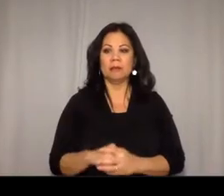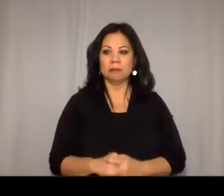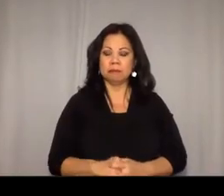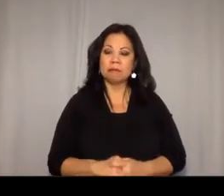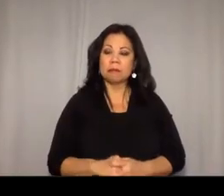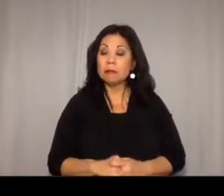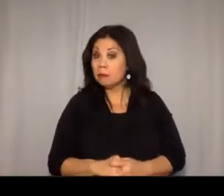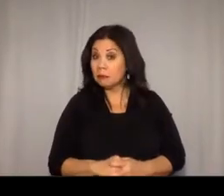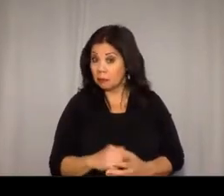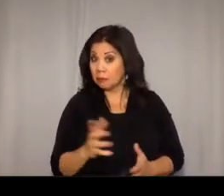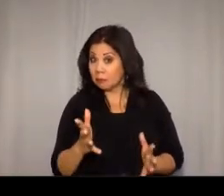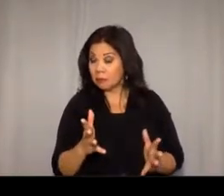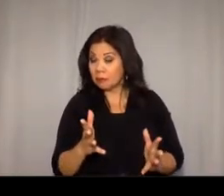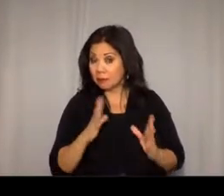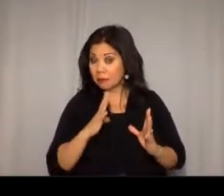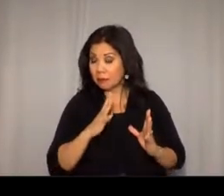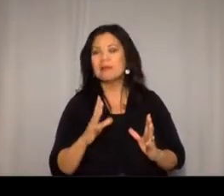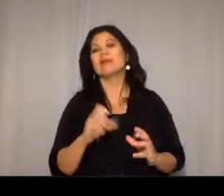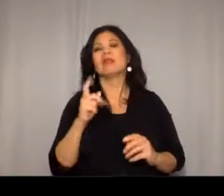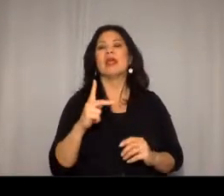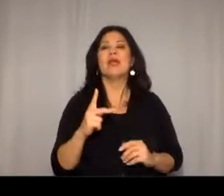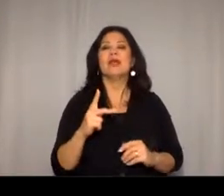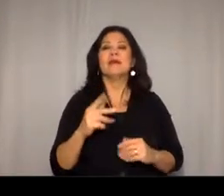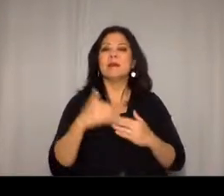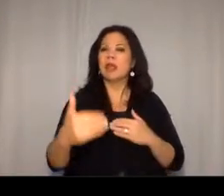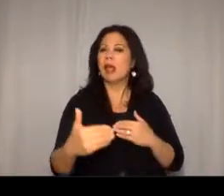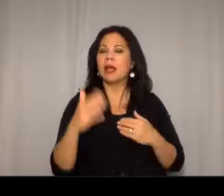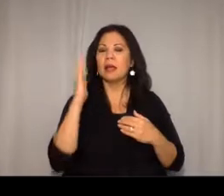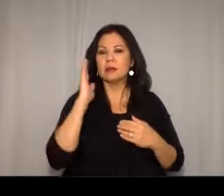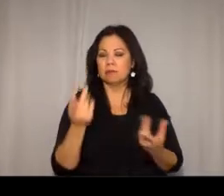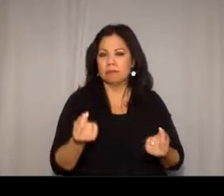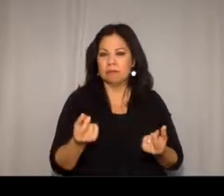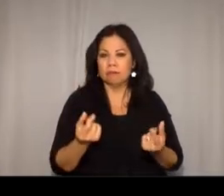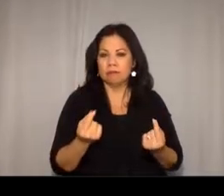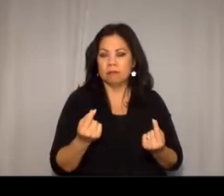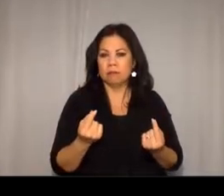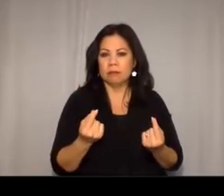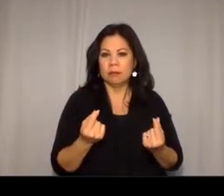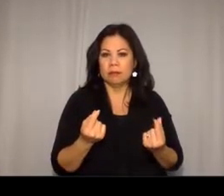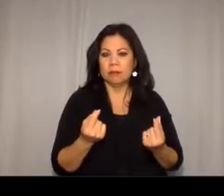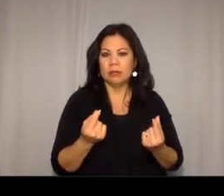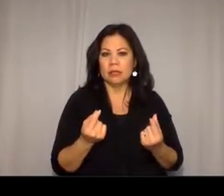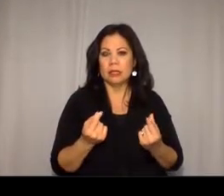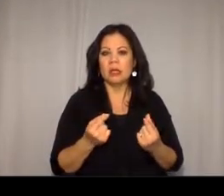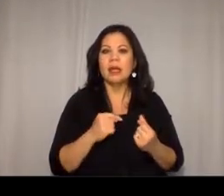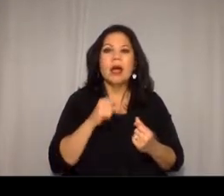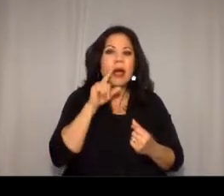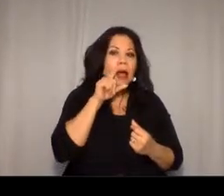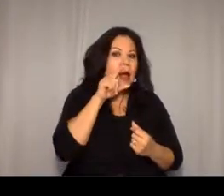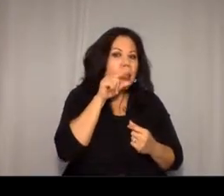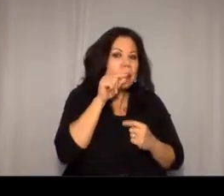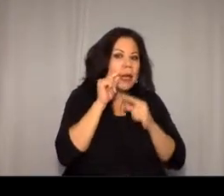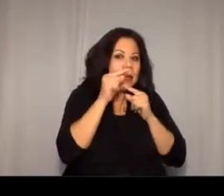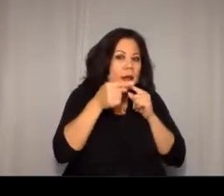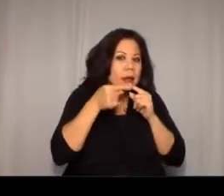are we doing? Step four. Step four, we're going to add the beak. We're going to put this guy's beak